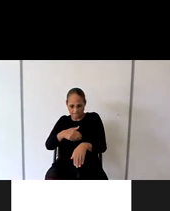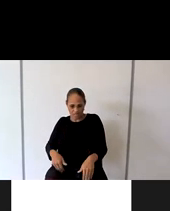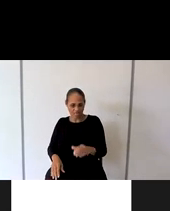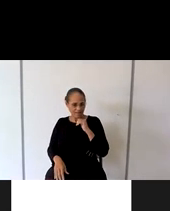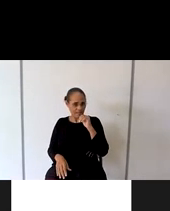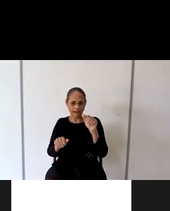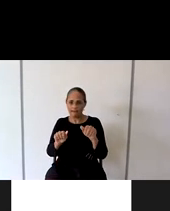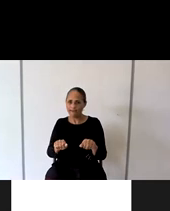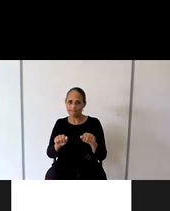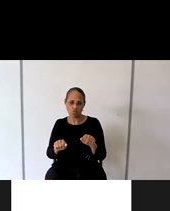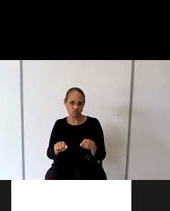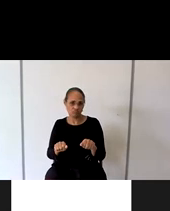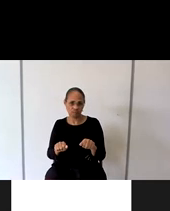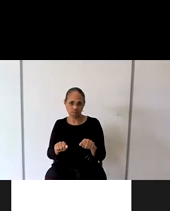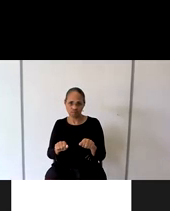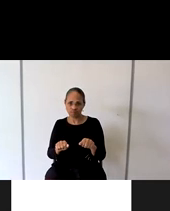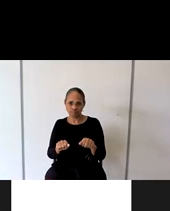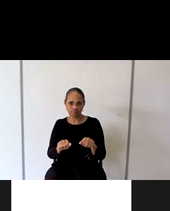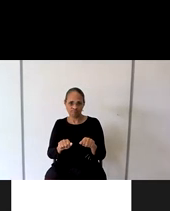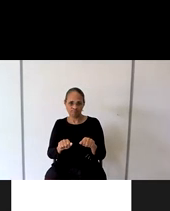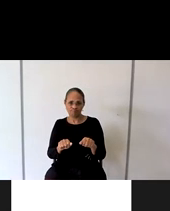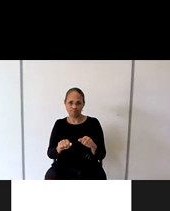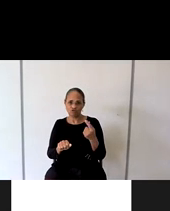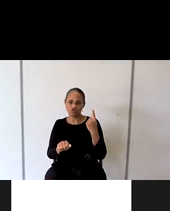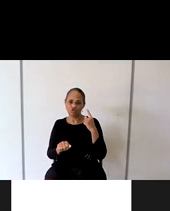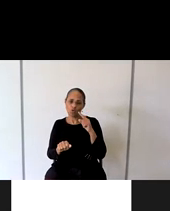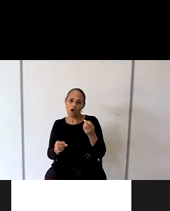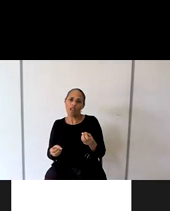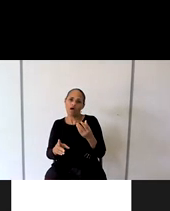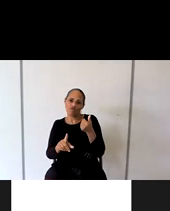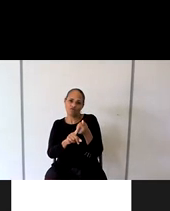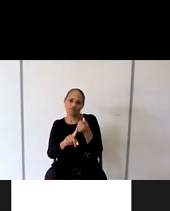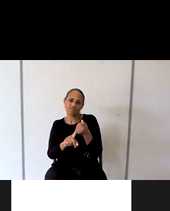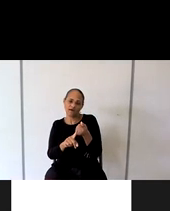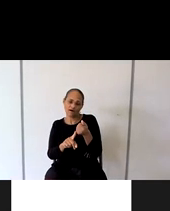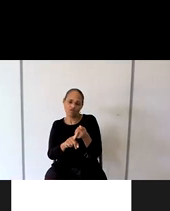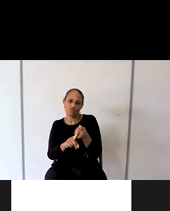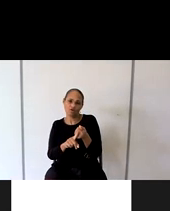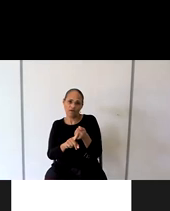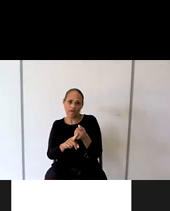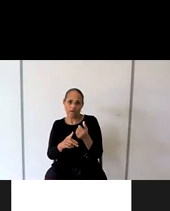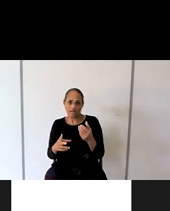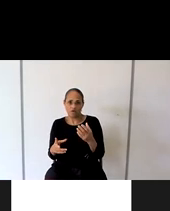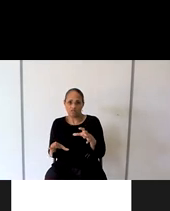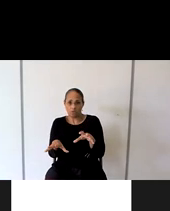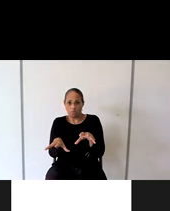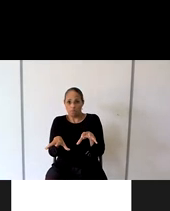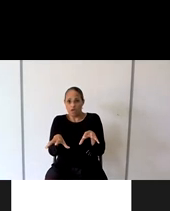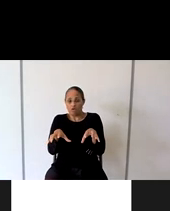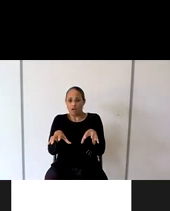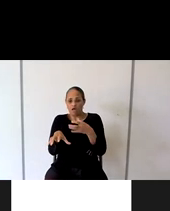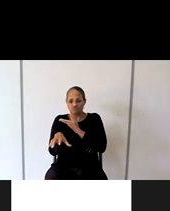to do a lot for himself, and he is paralyzed from the chest